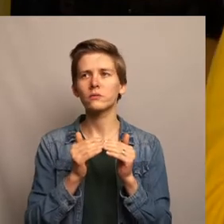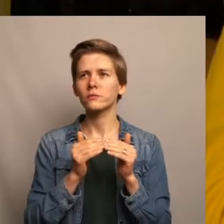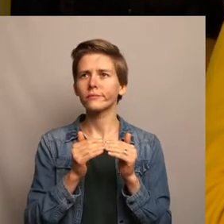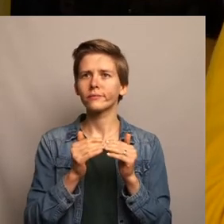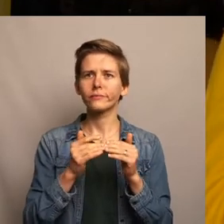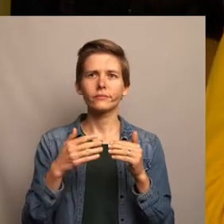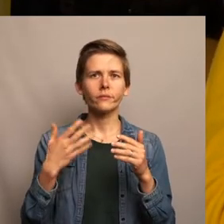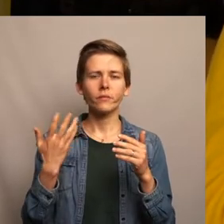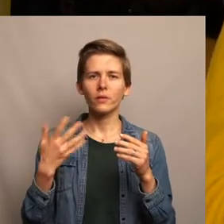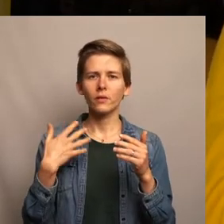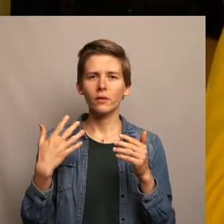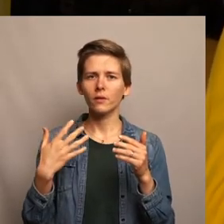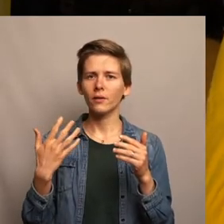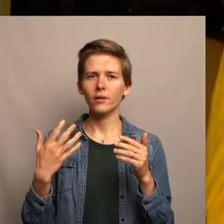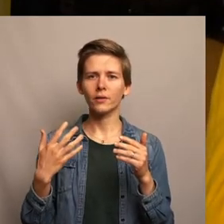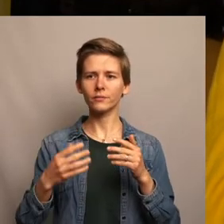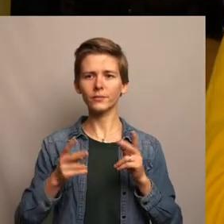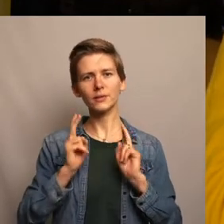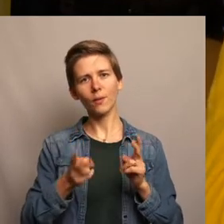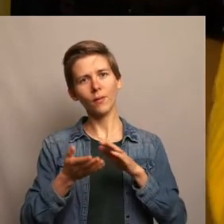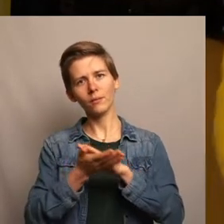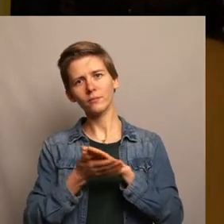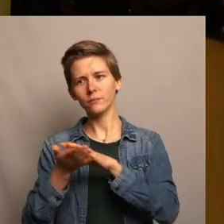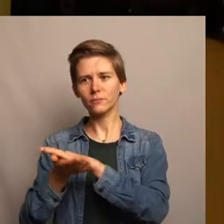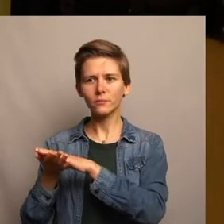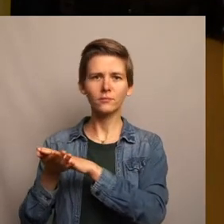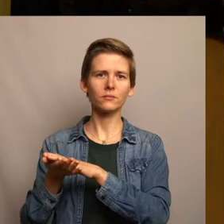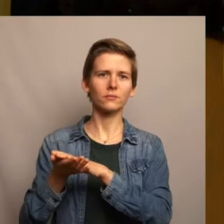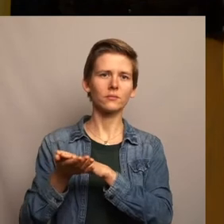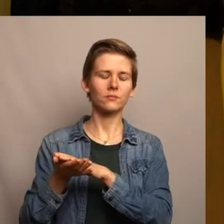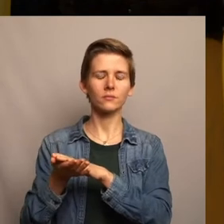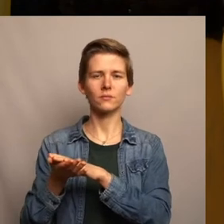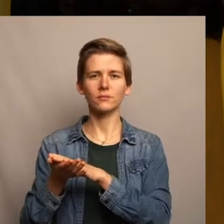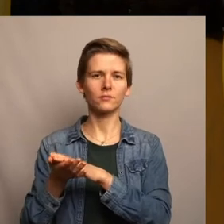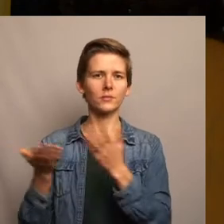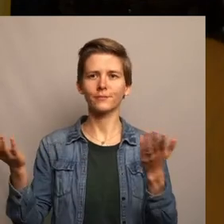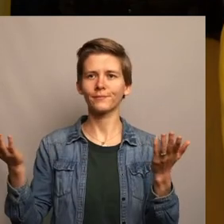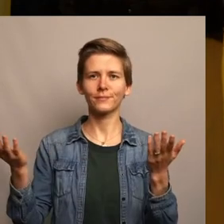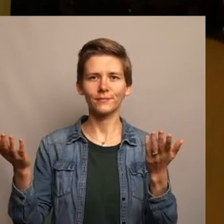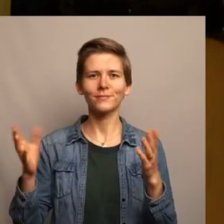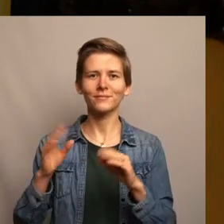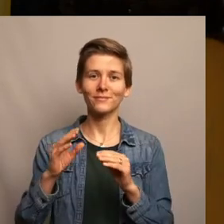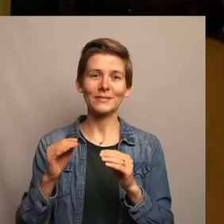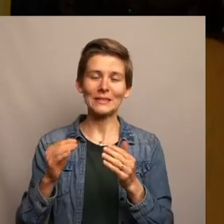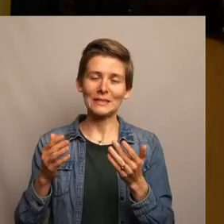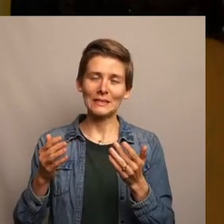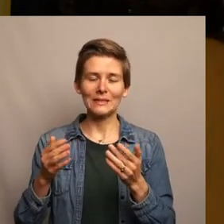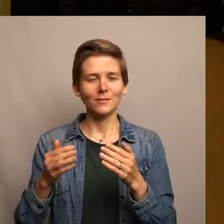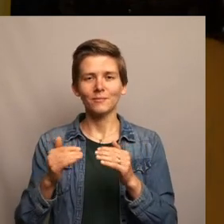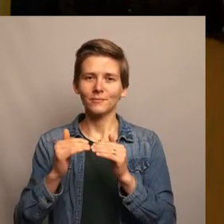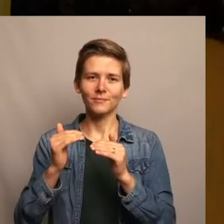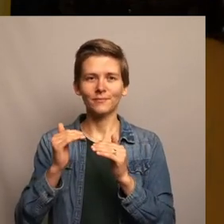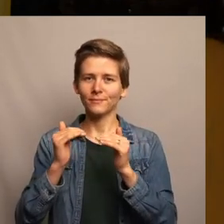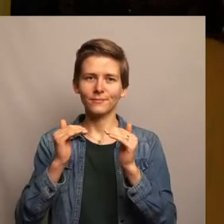be in same position like a Finn white, then we have a lot of things to tell about it. So it's depending how you see it.